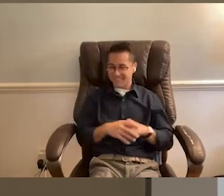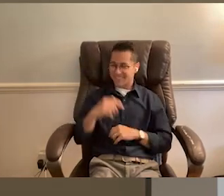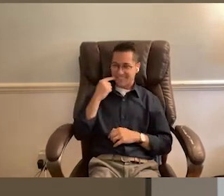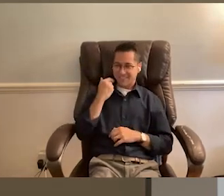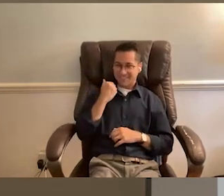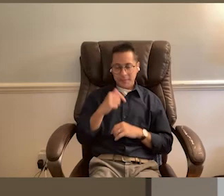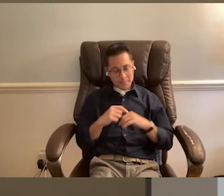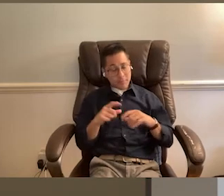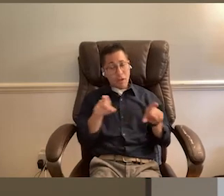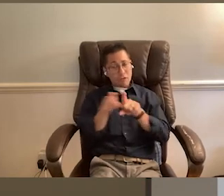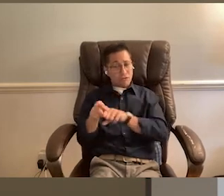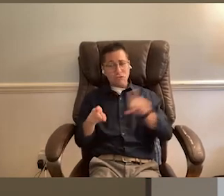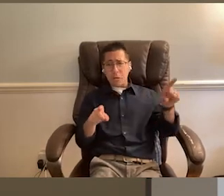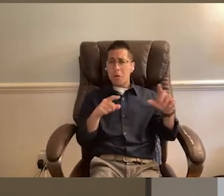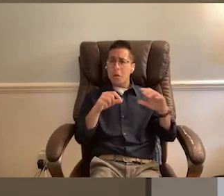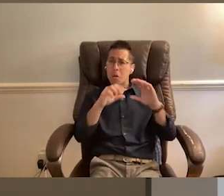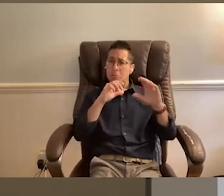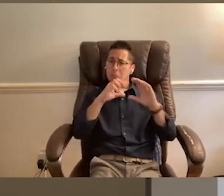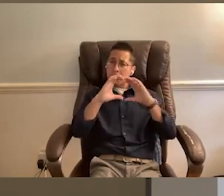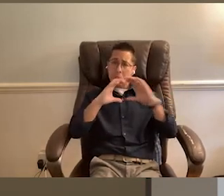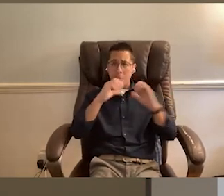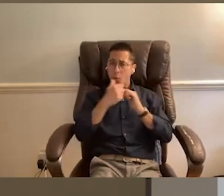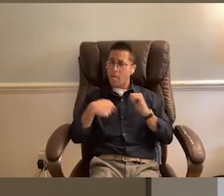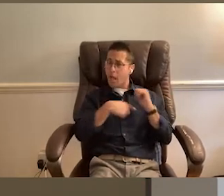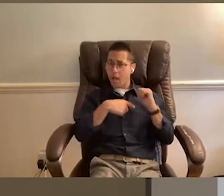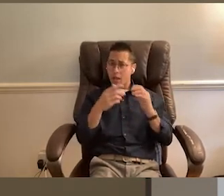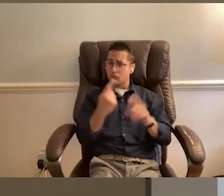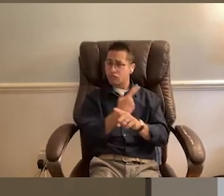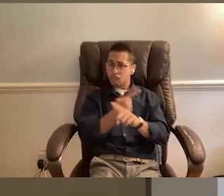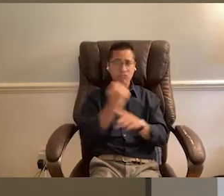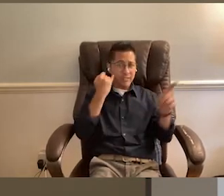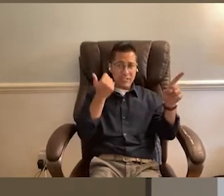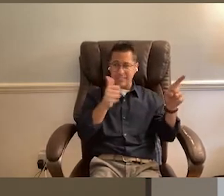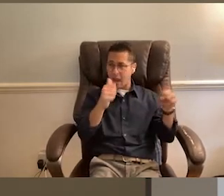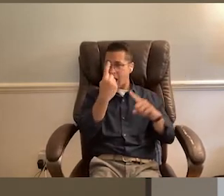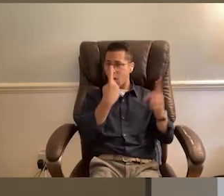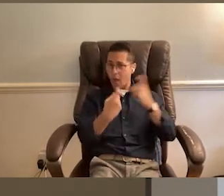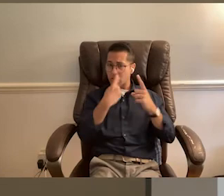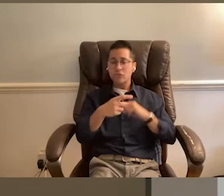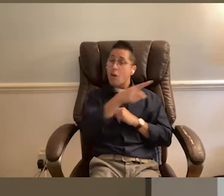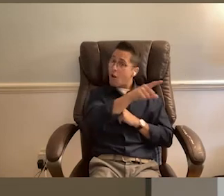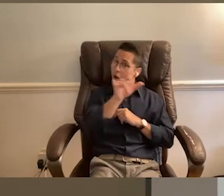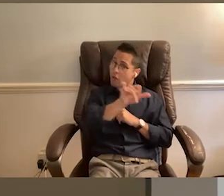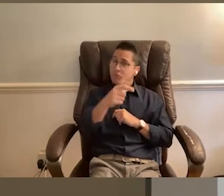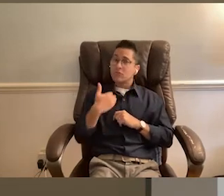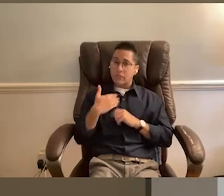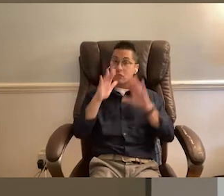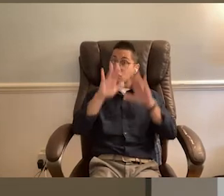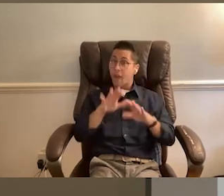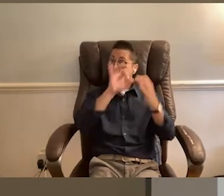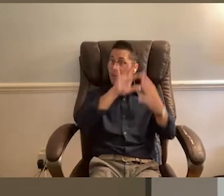theater classes, acting classes, lots of getting up and moving around, which our students, any class where our students can move around, they love those